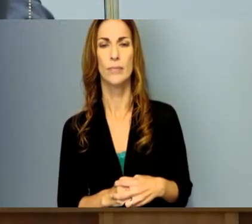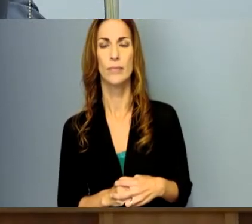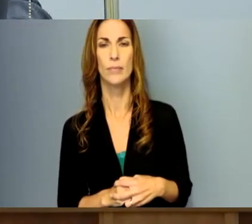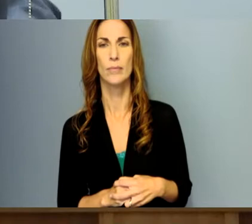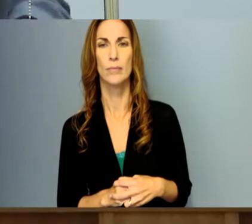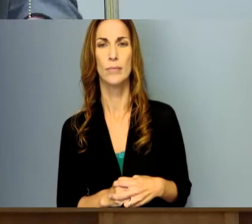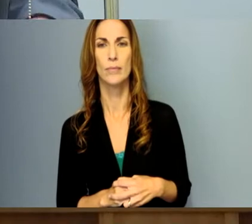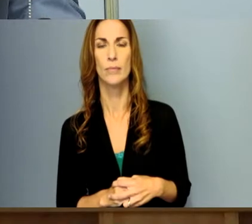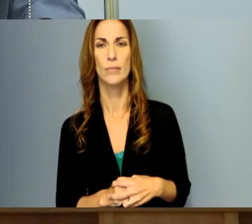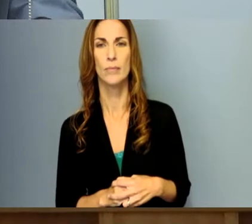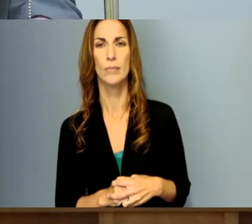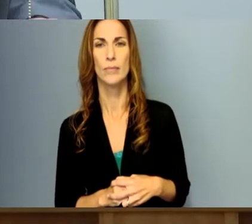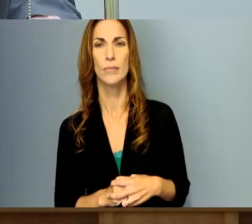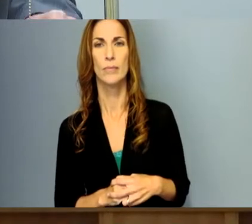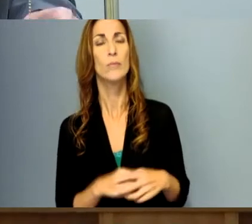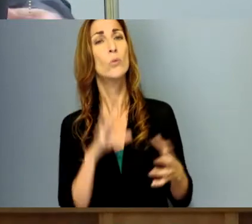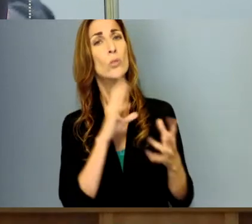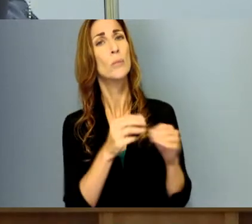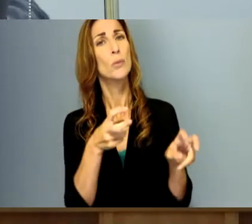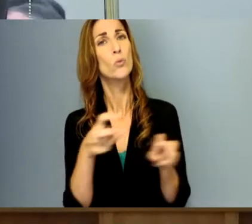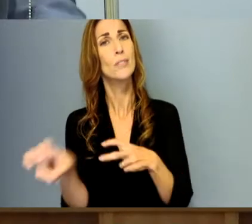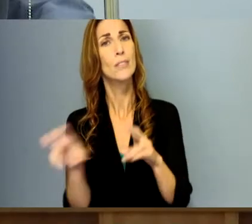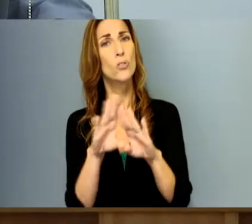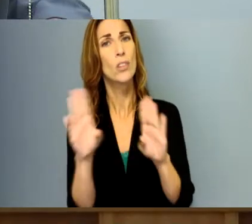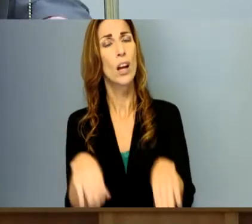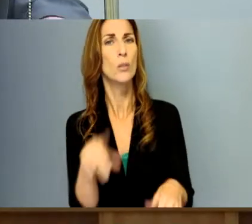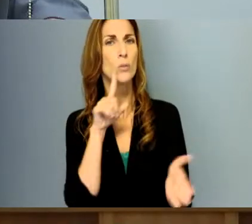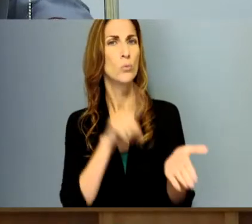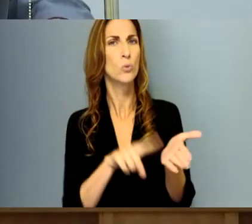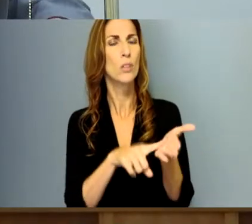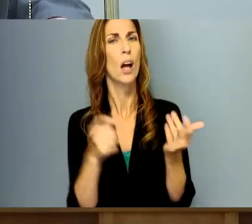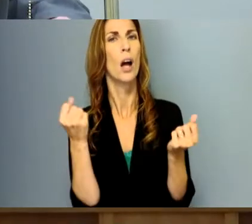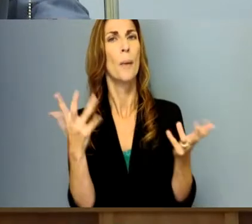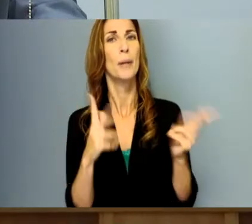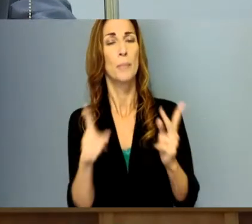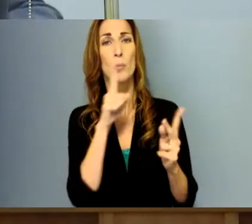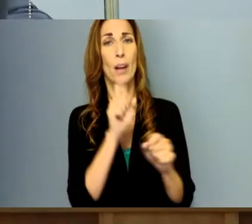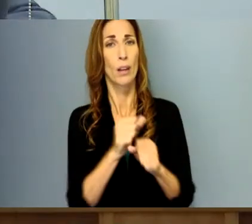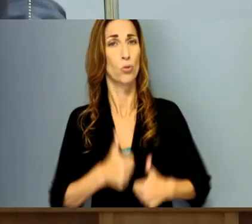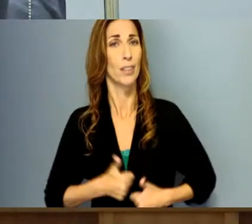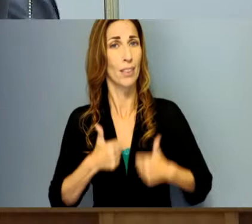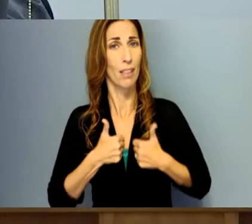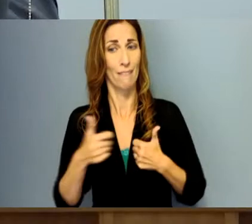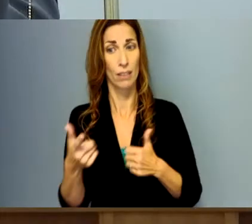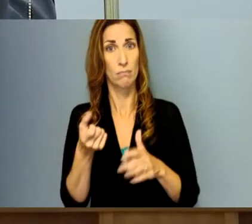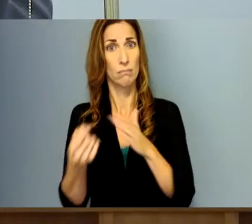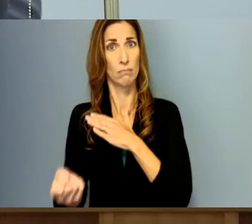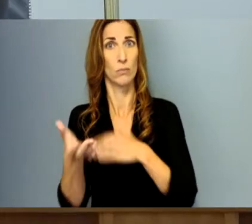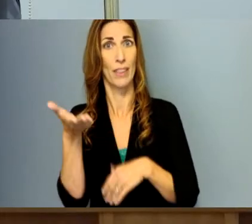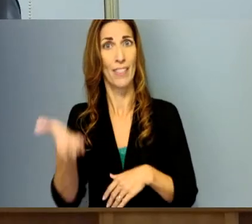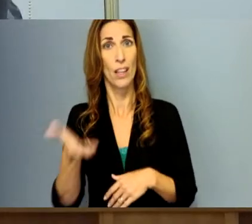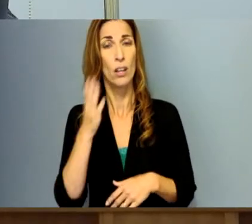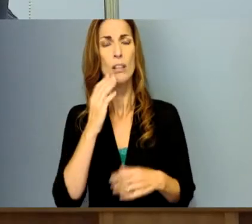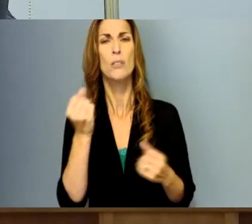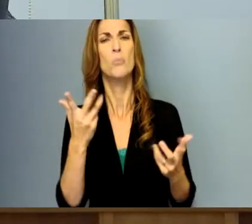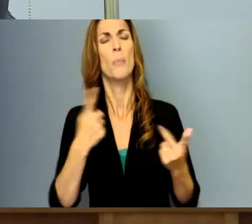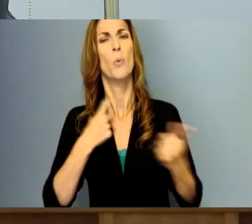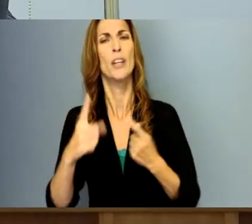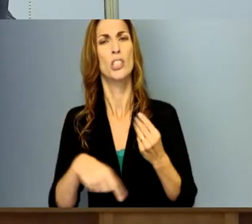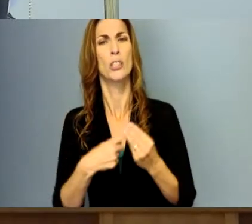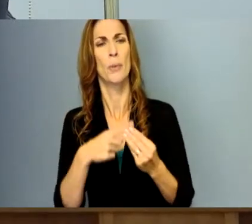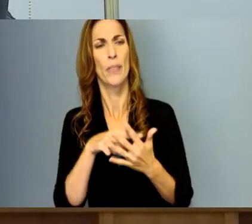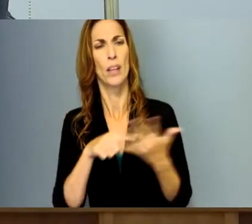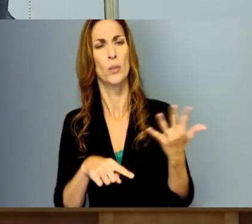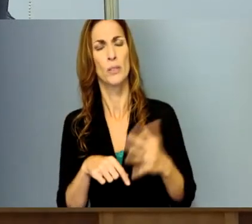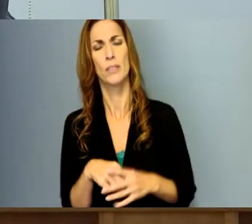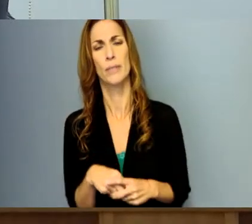To a transition housing, can probably look up in terms of how many people are actually housed in that. There was questions about, actually, I'll just start with one.